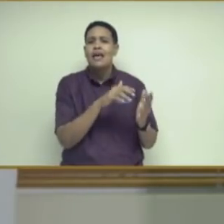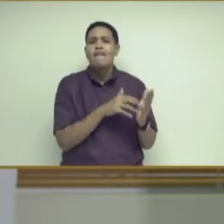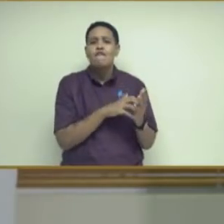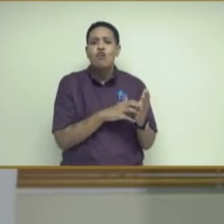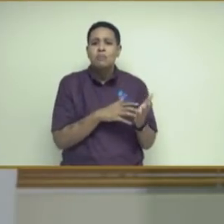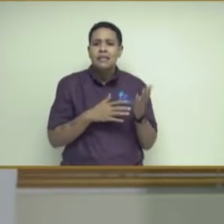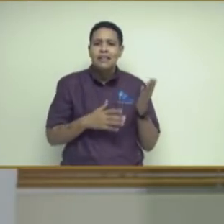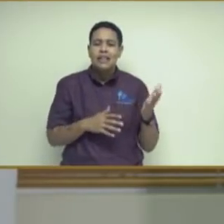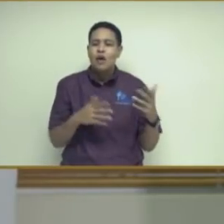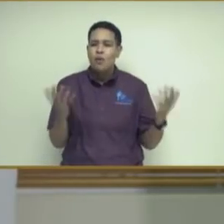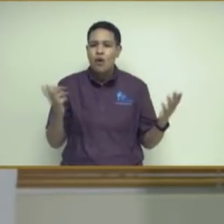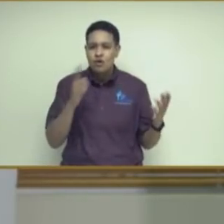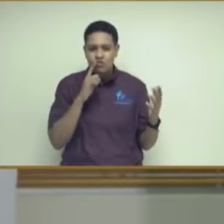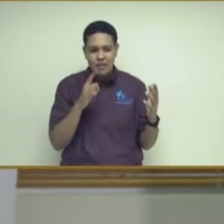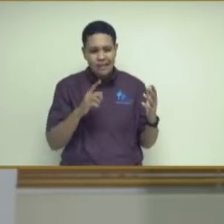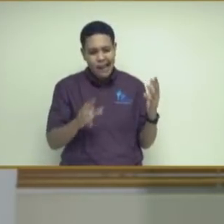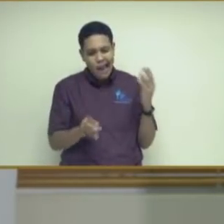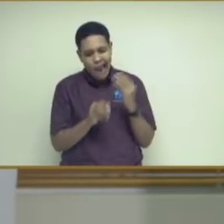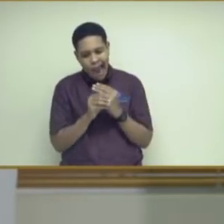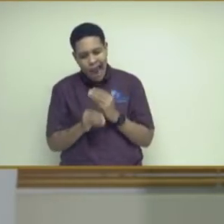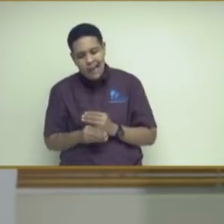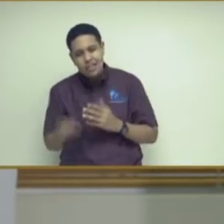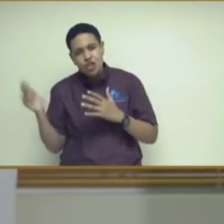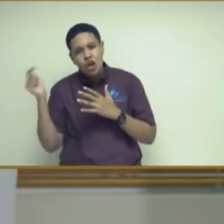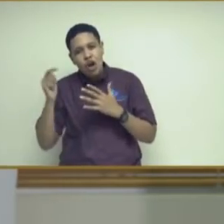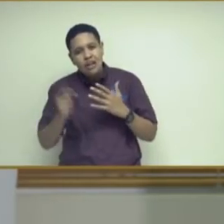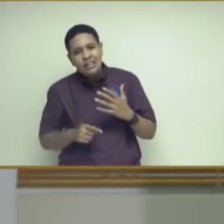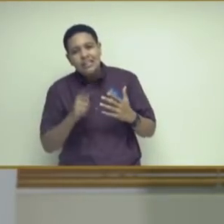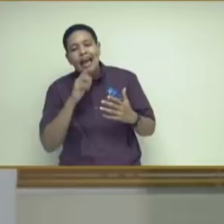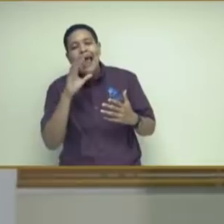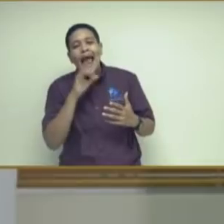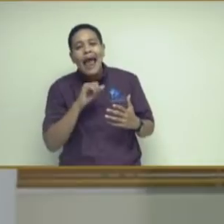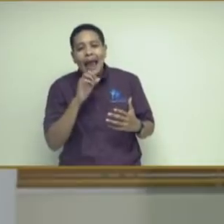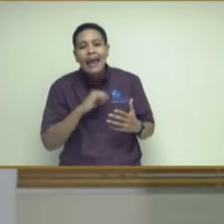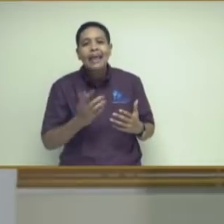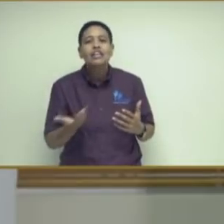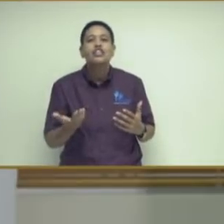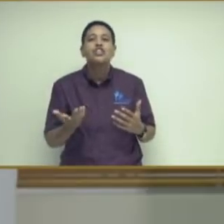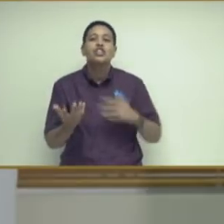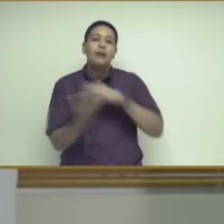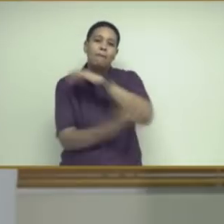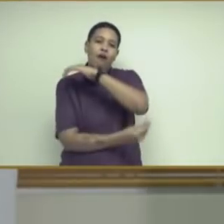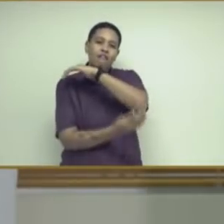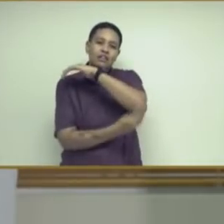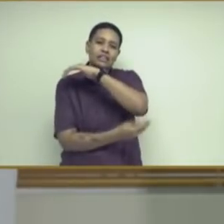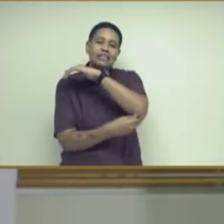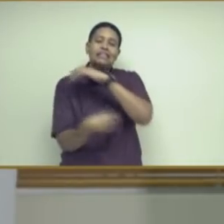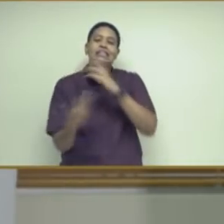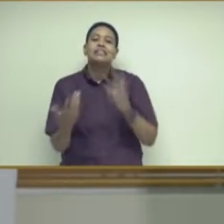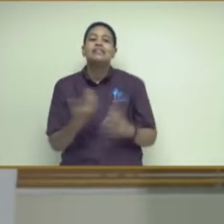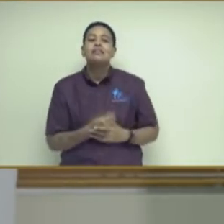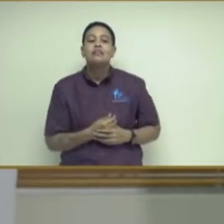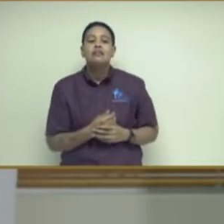vulnerability, underlying conditions, age, poverty,